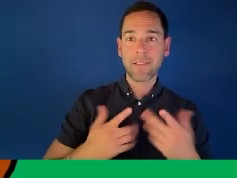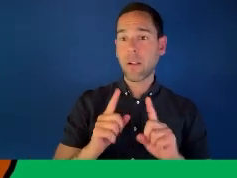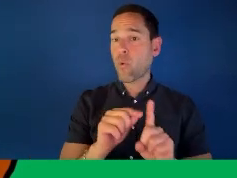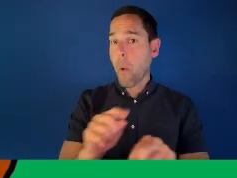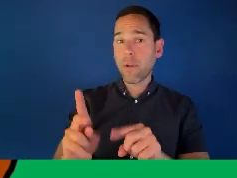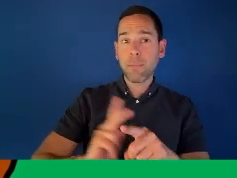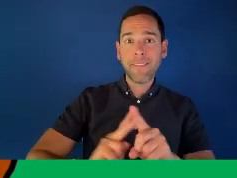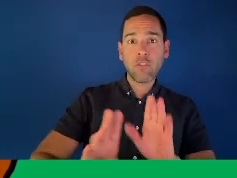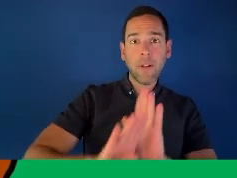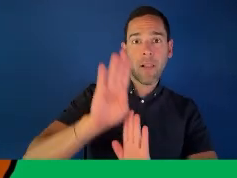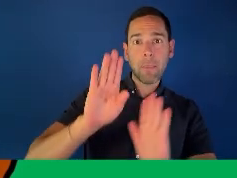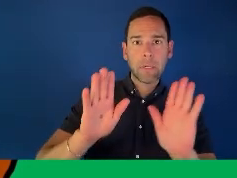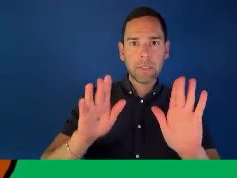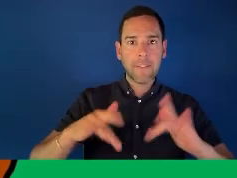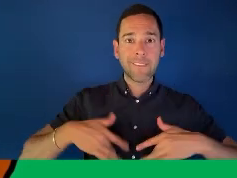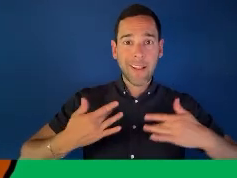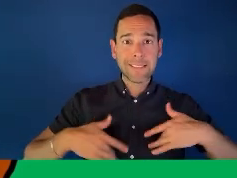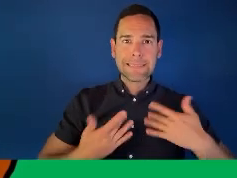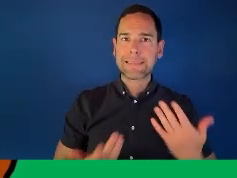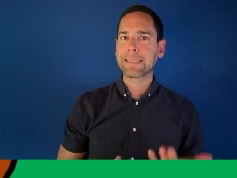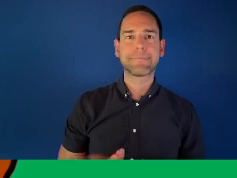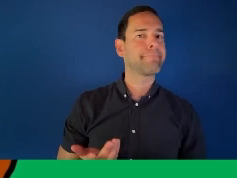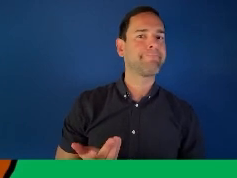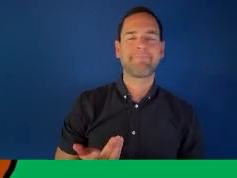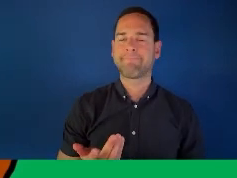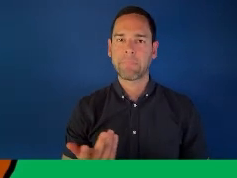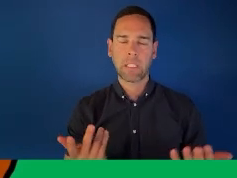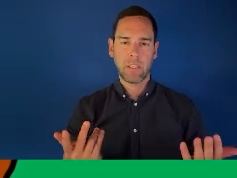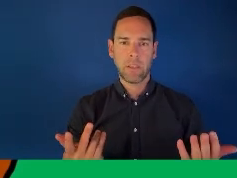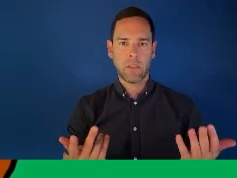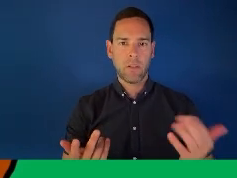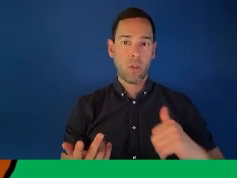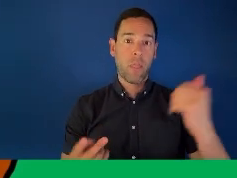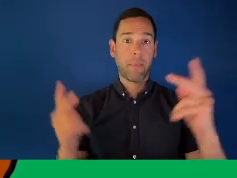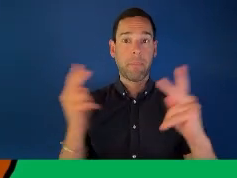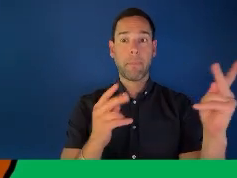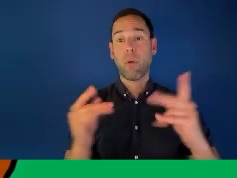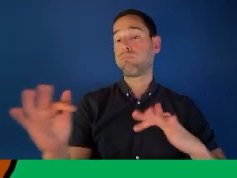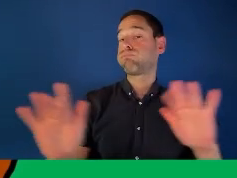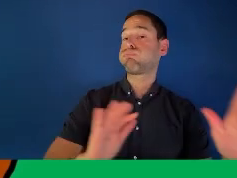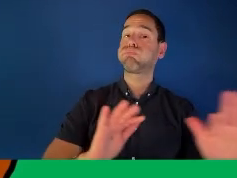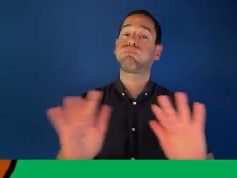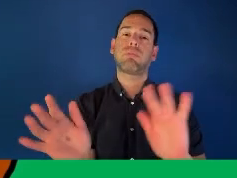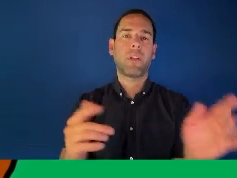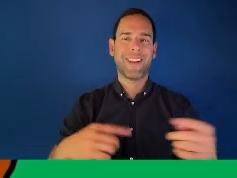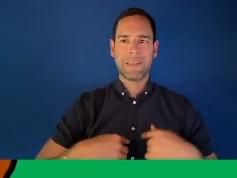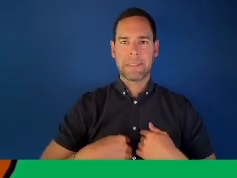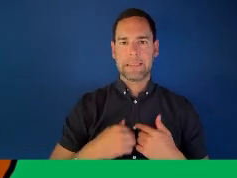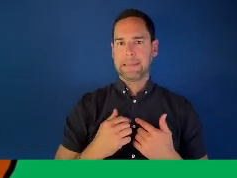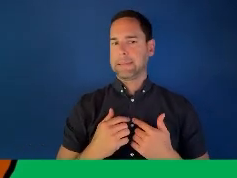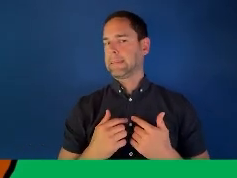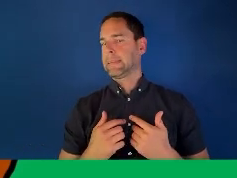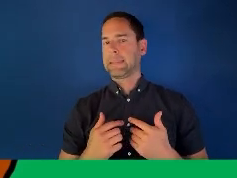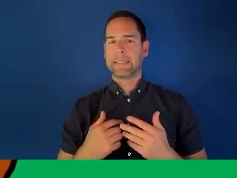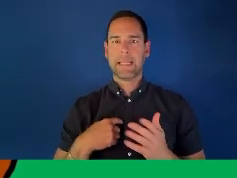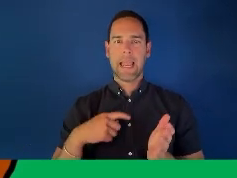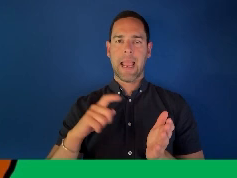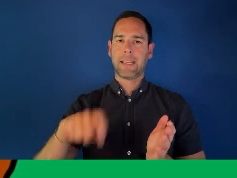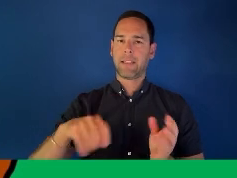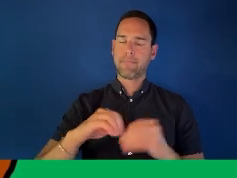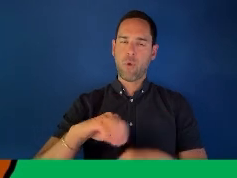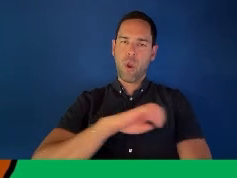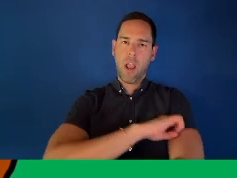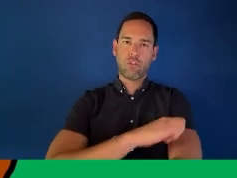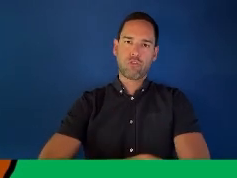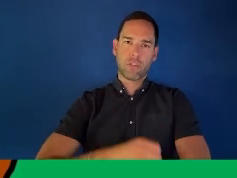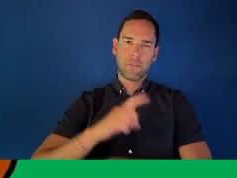like running, trying to keep up. And then I just get really exhausted and burnt out. And that can kind of have an effect on